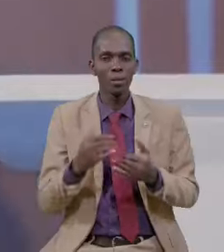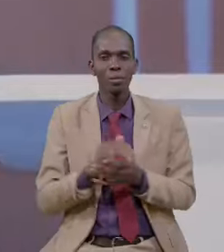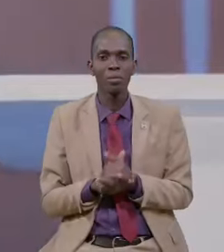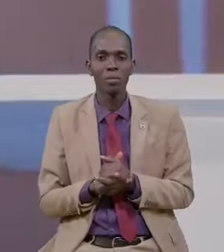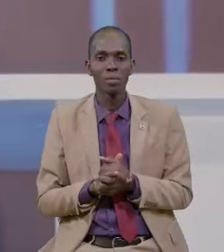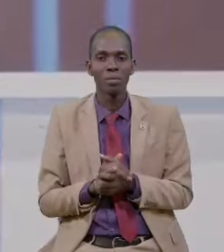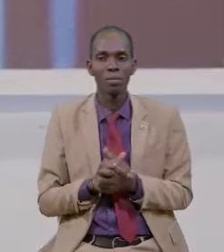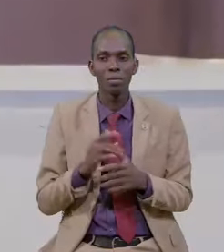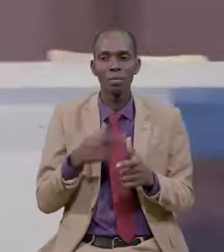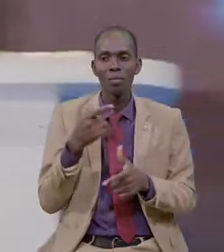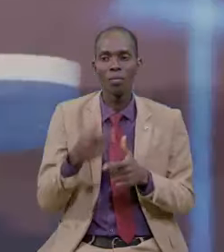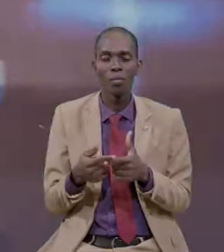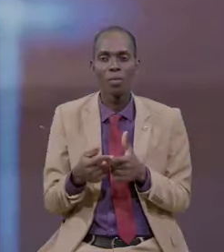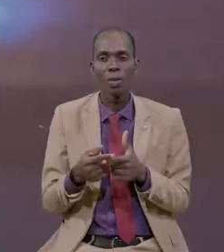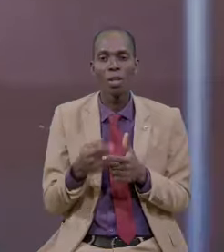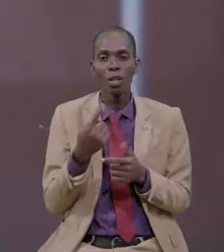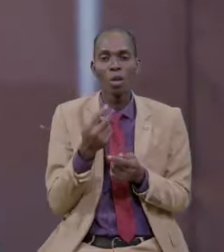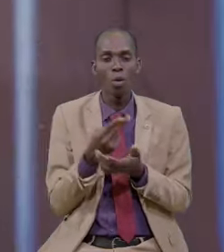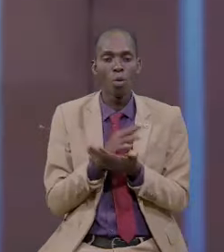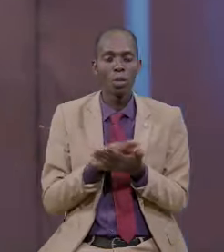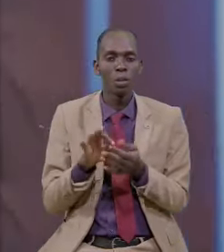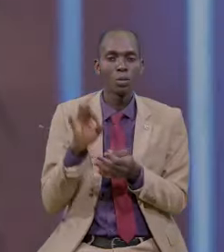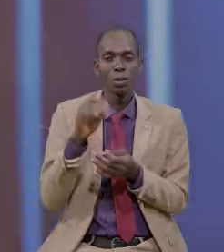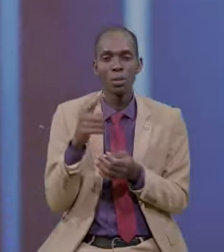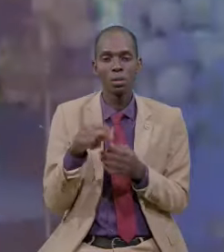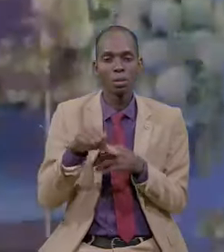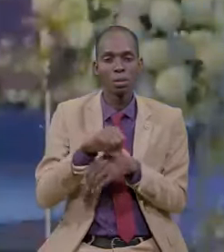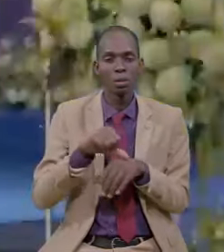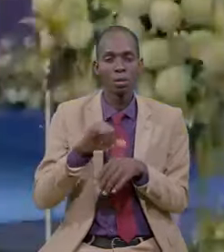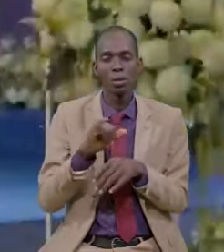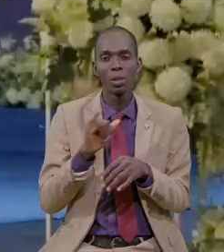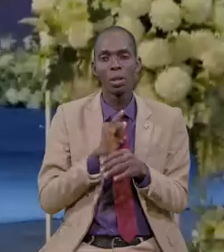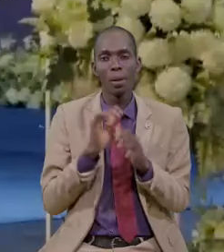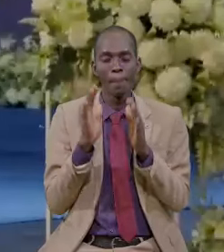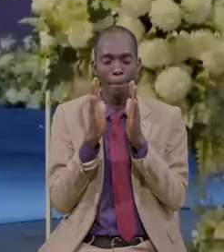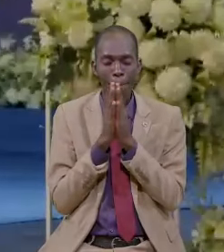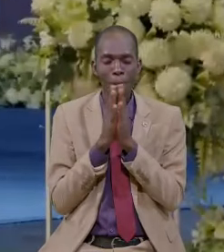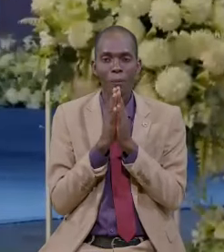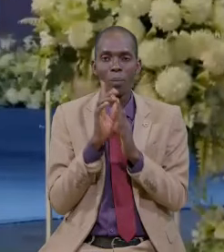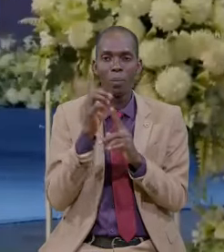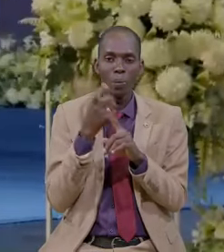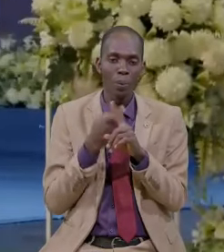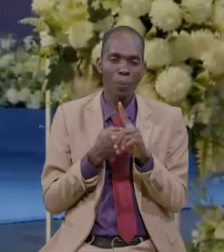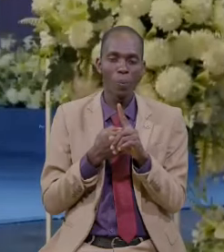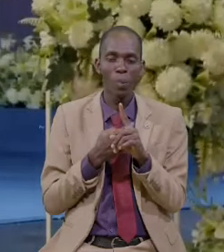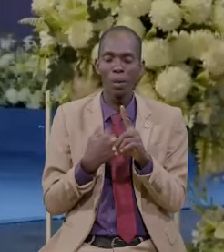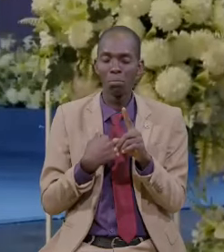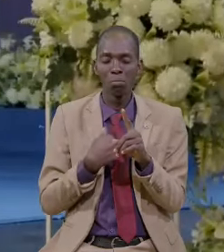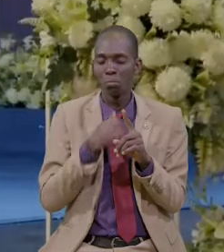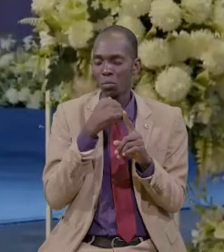Then the Holy Ghost, the anointing. I prayed 1 month, had not